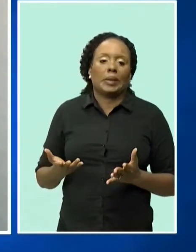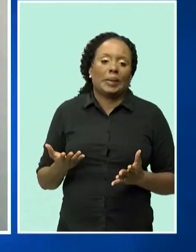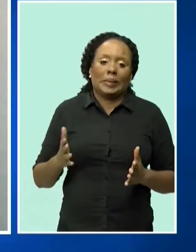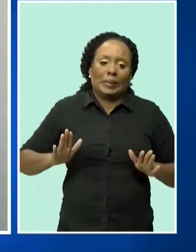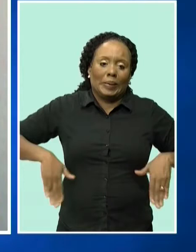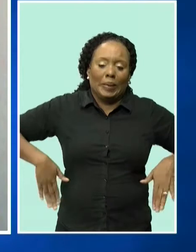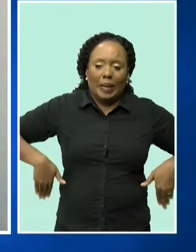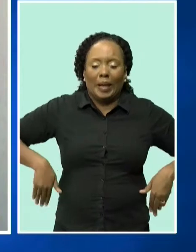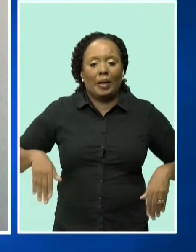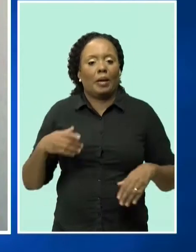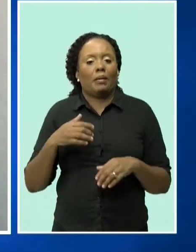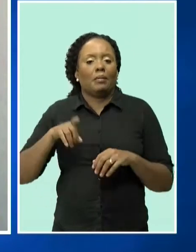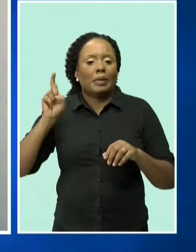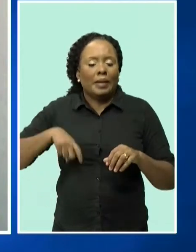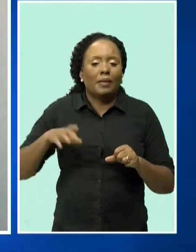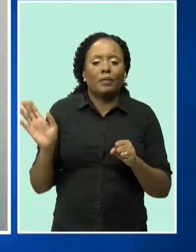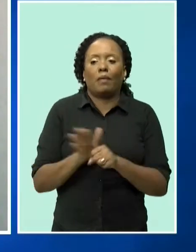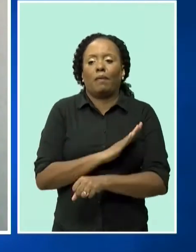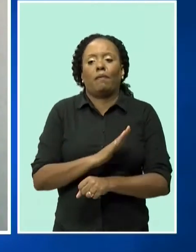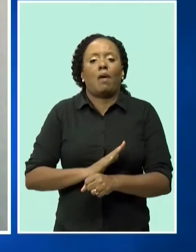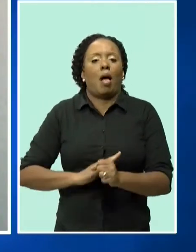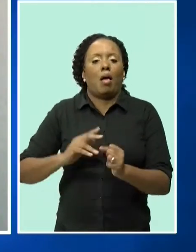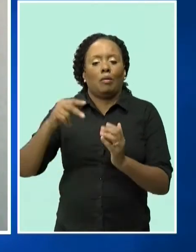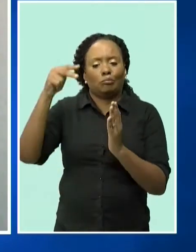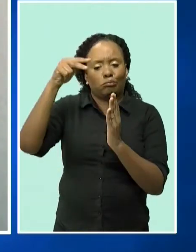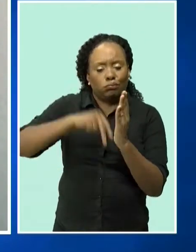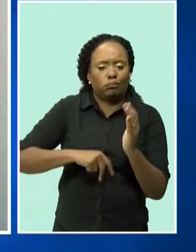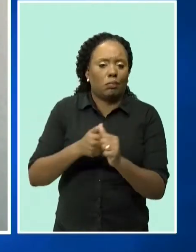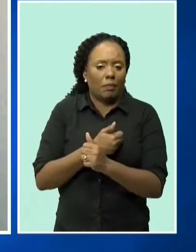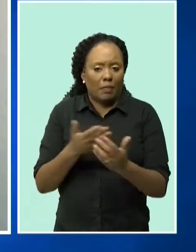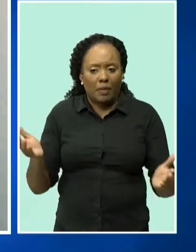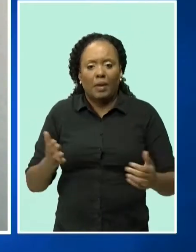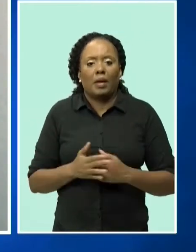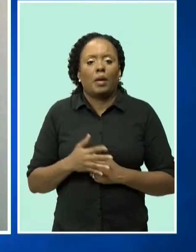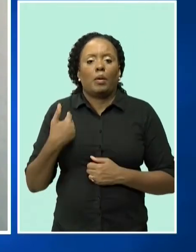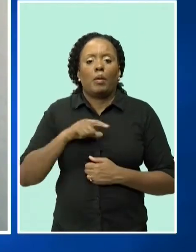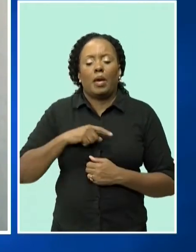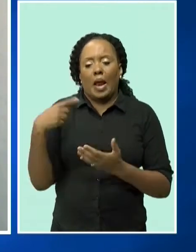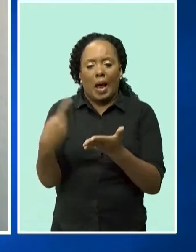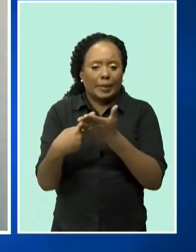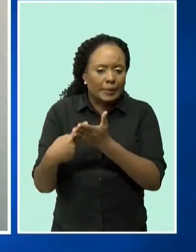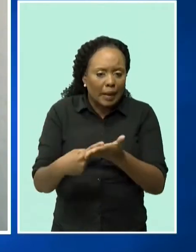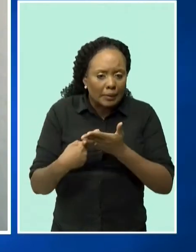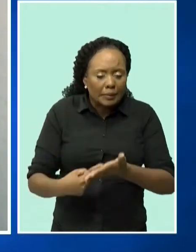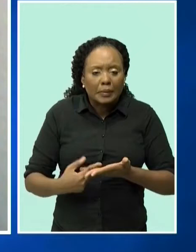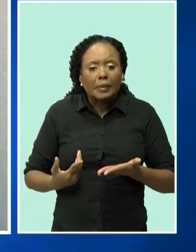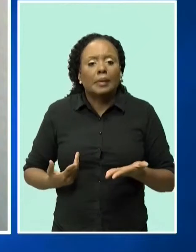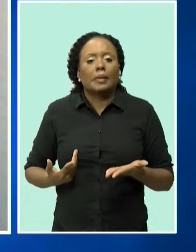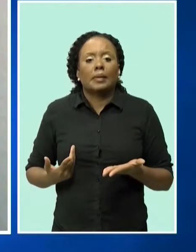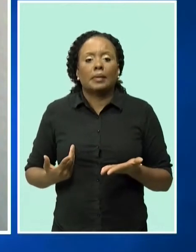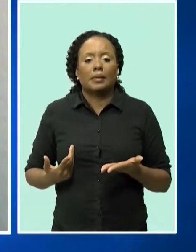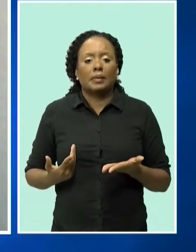full evaluation of all the several proposals after we have considered them, and